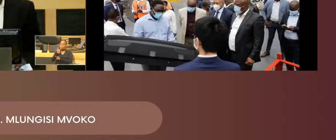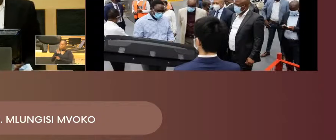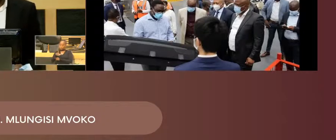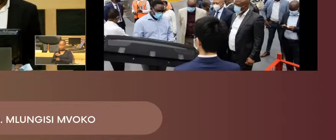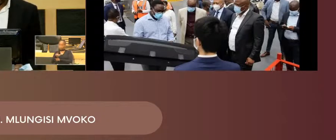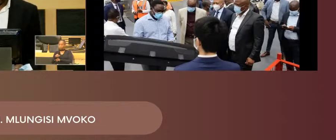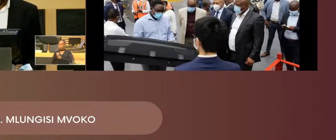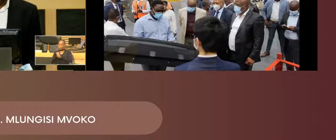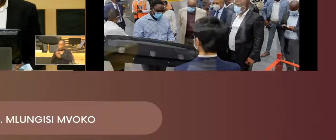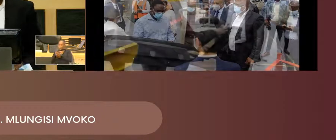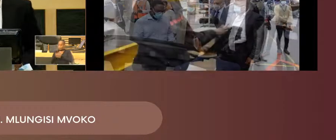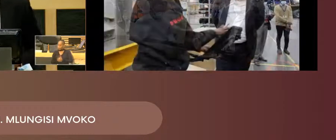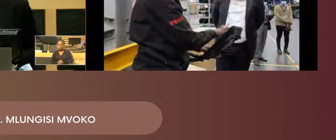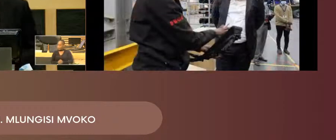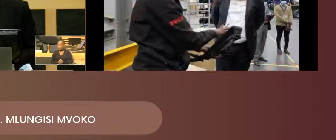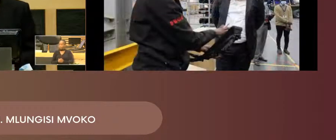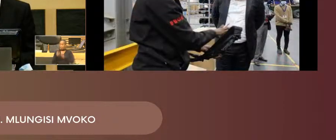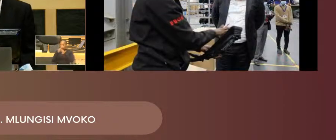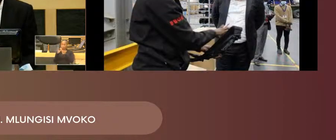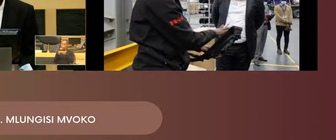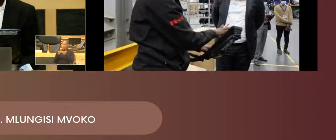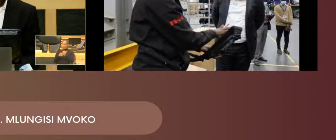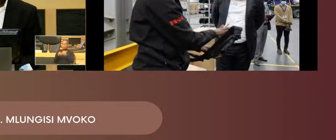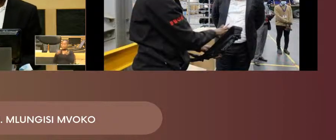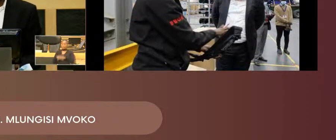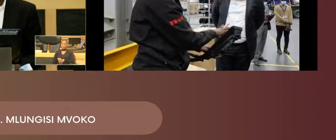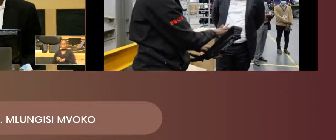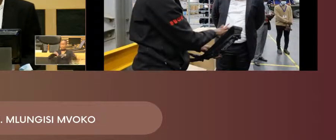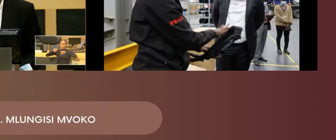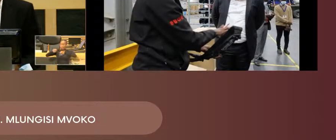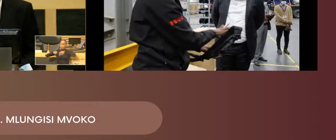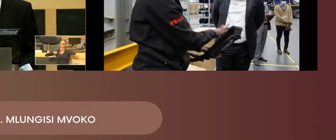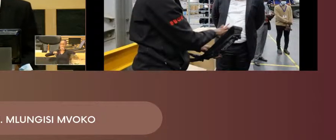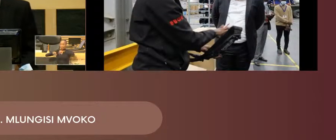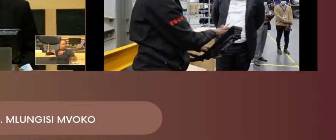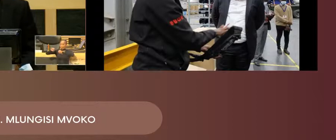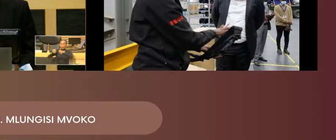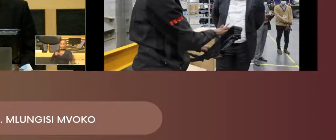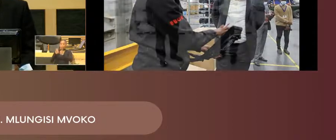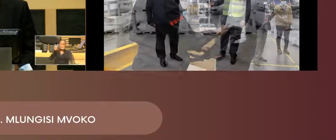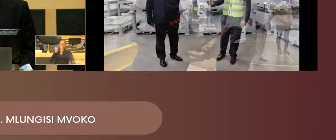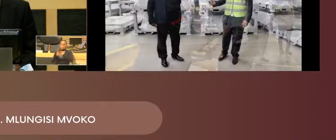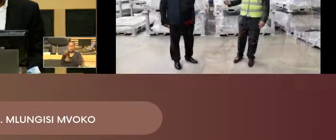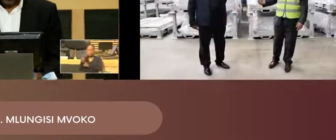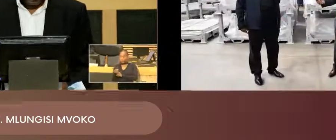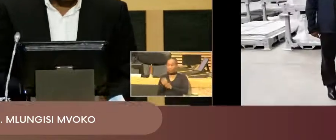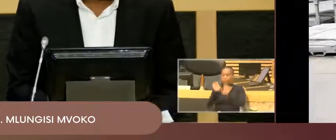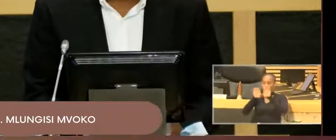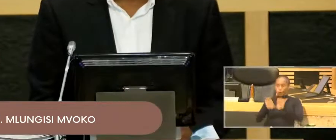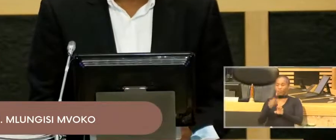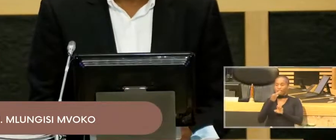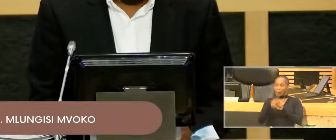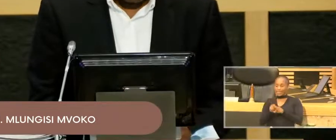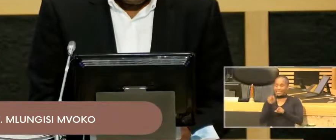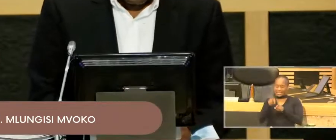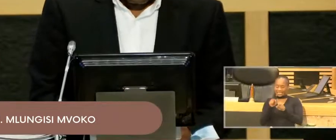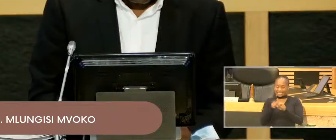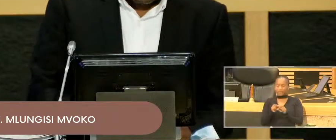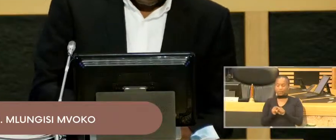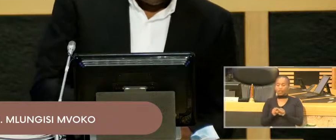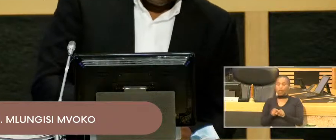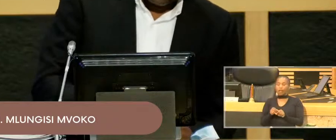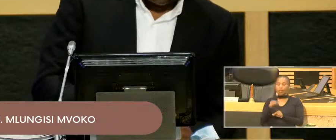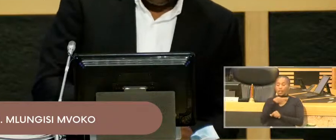Honorable members, we have been experiencing prolonged electricity interruptions with ESCOM indicating that it will remain at risk of load shedding